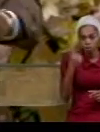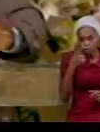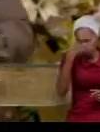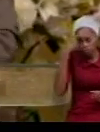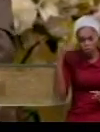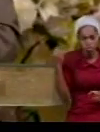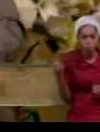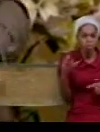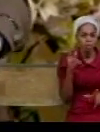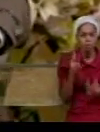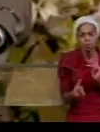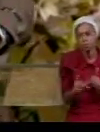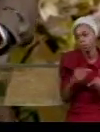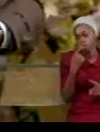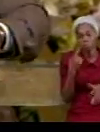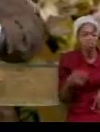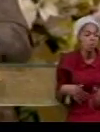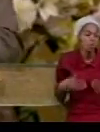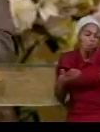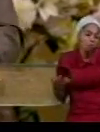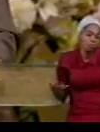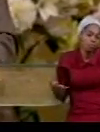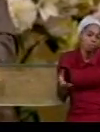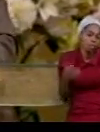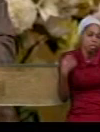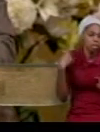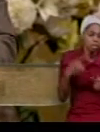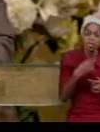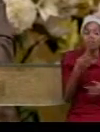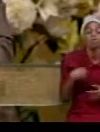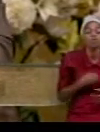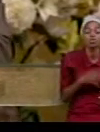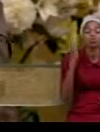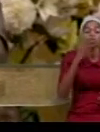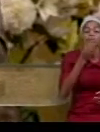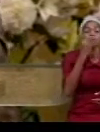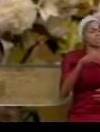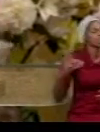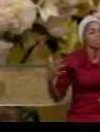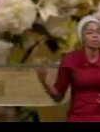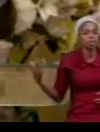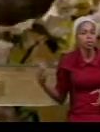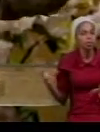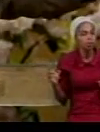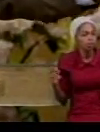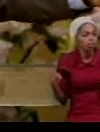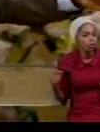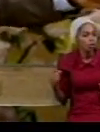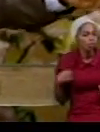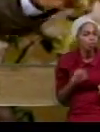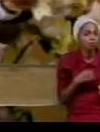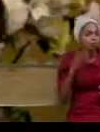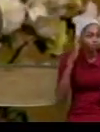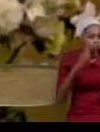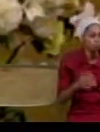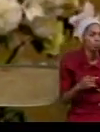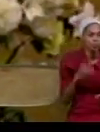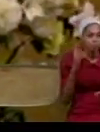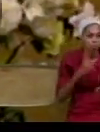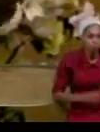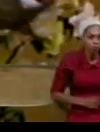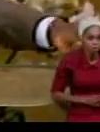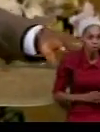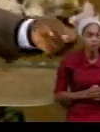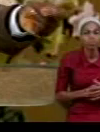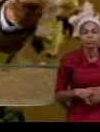say now, since they said we can consume anything, I must consider what God considered. He considered